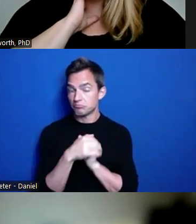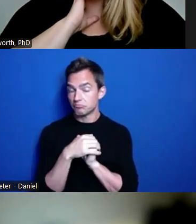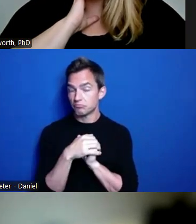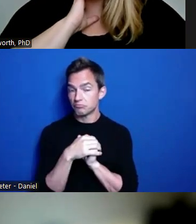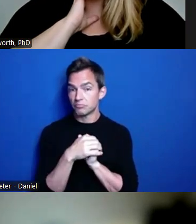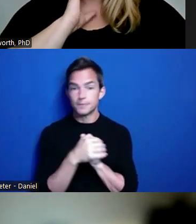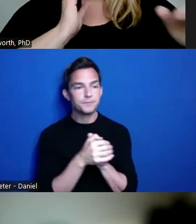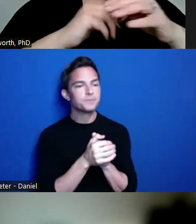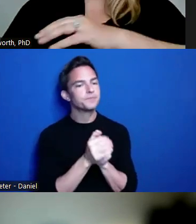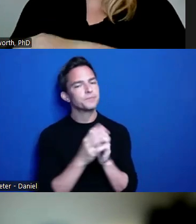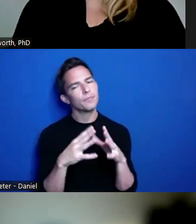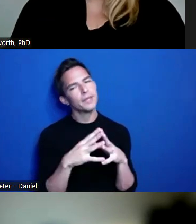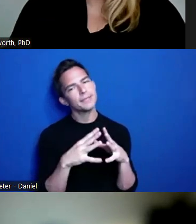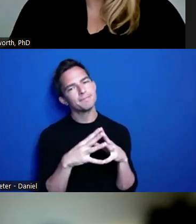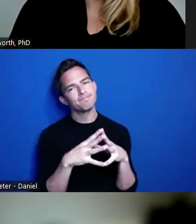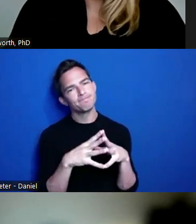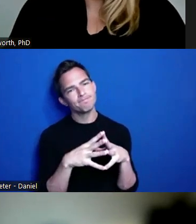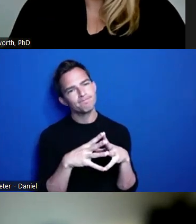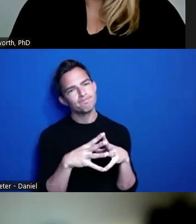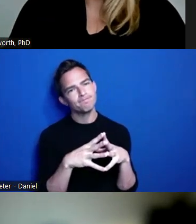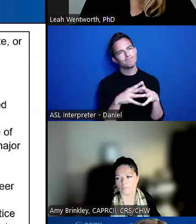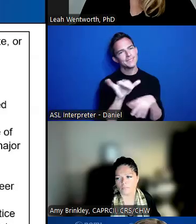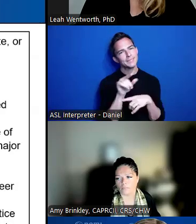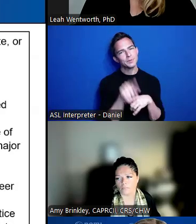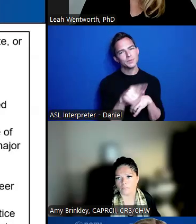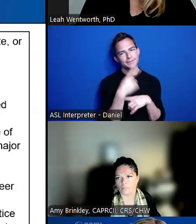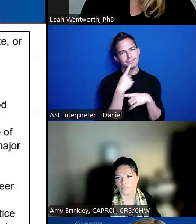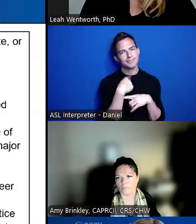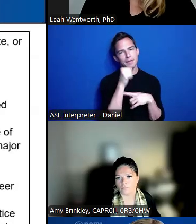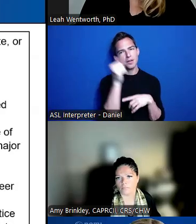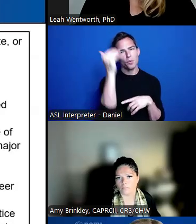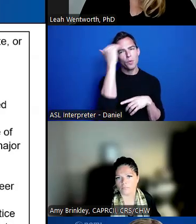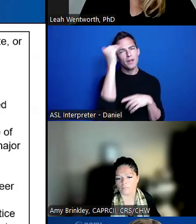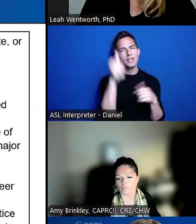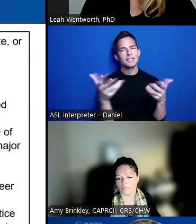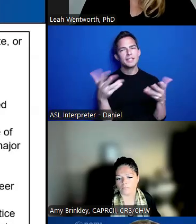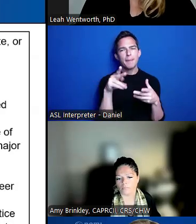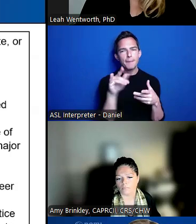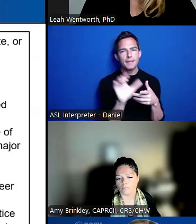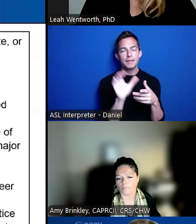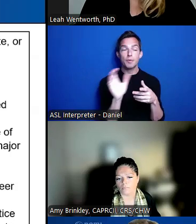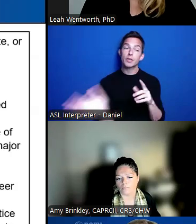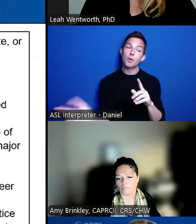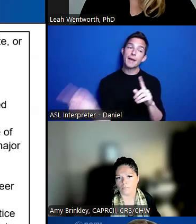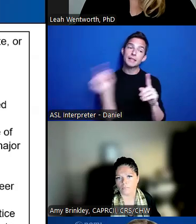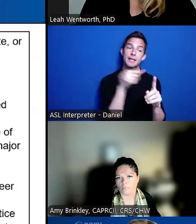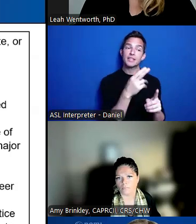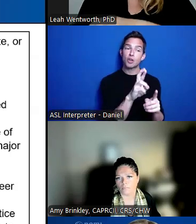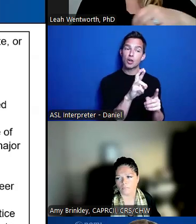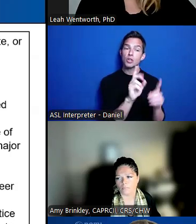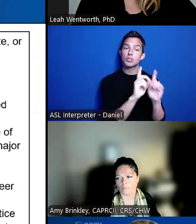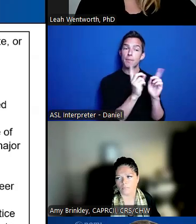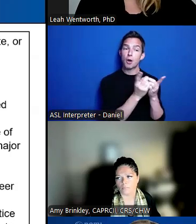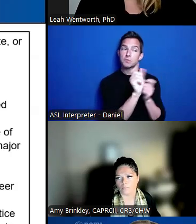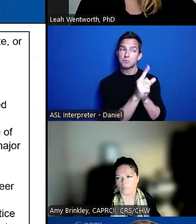No, Leah, I'm similar to you. I am not aware of anything public, but we can go back to our HR department to see if